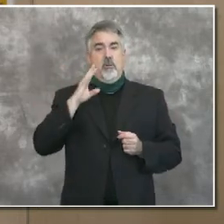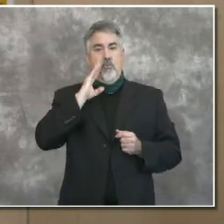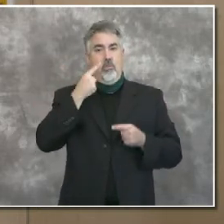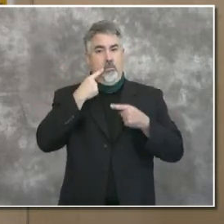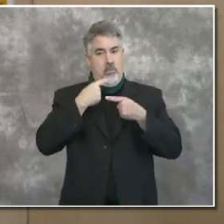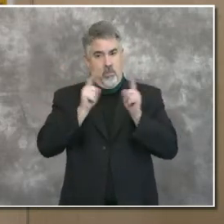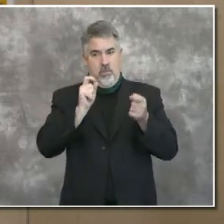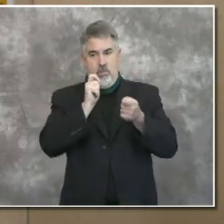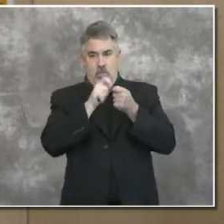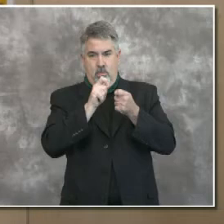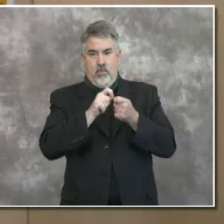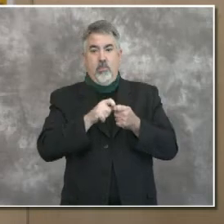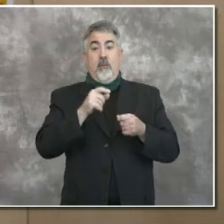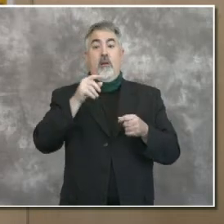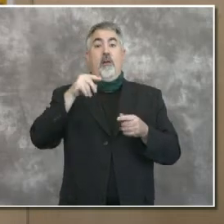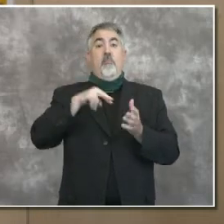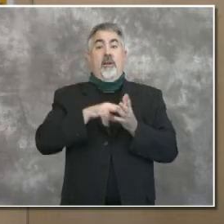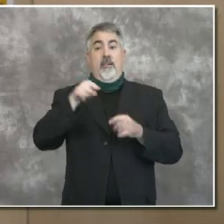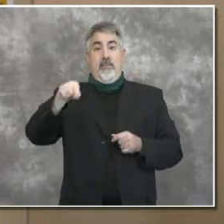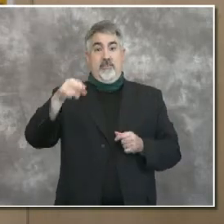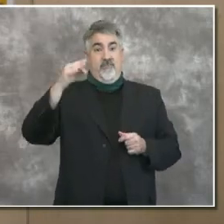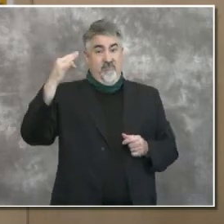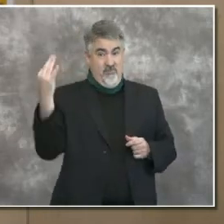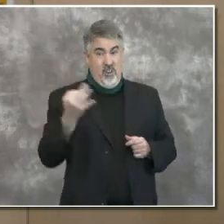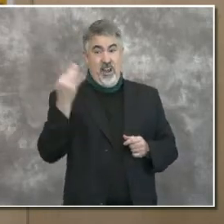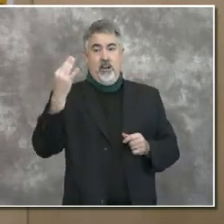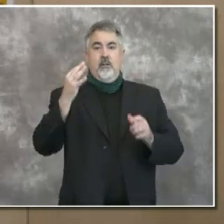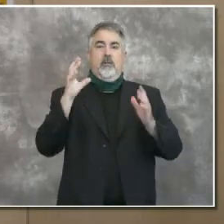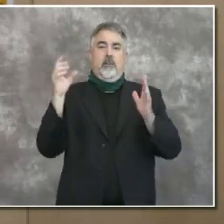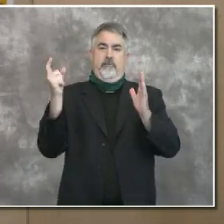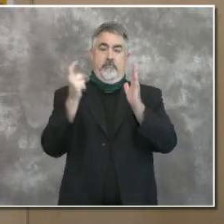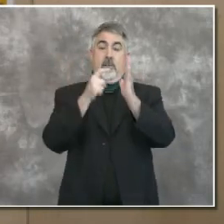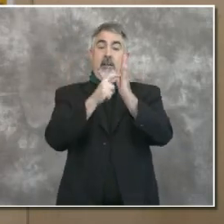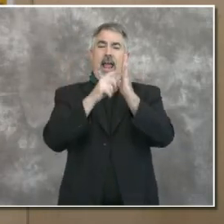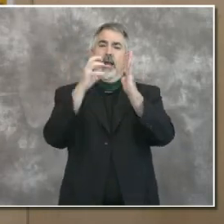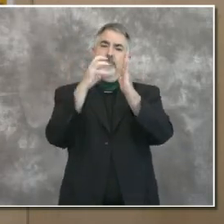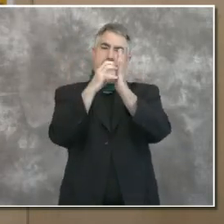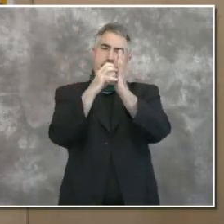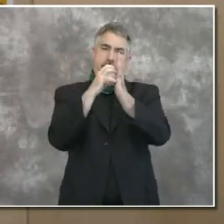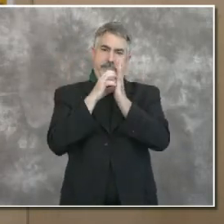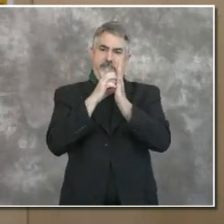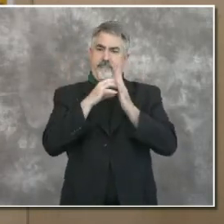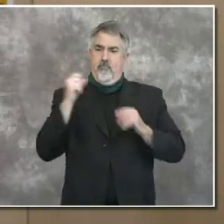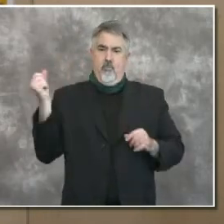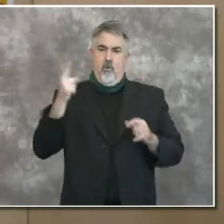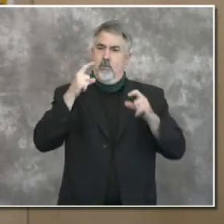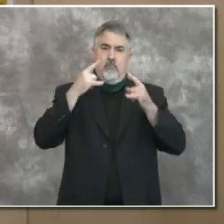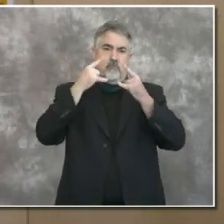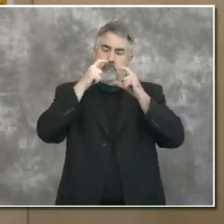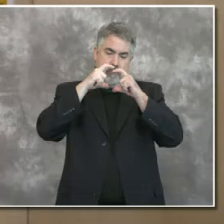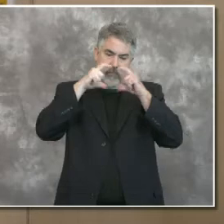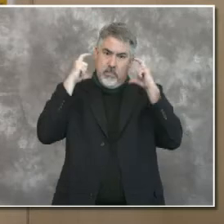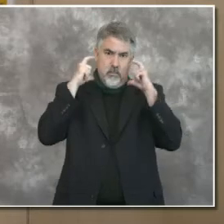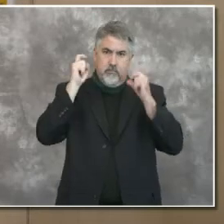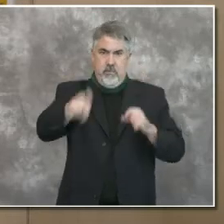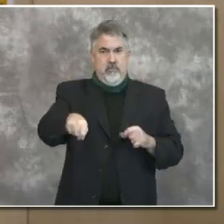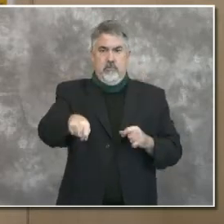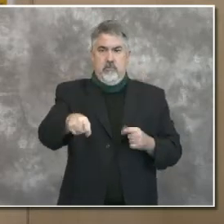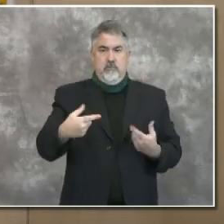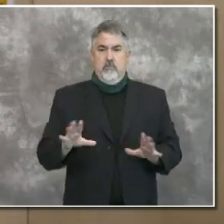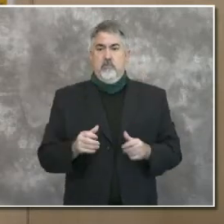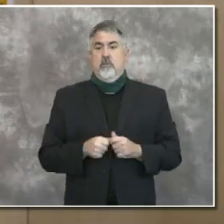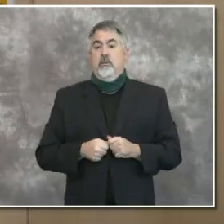Friday with mandatory use of masks. The phrase that we use